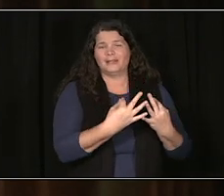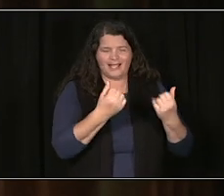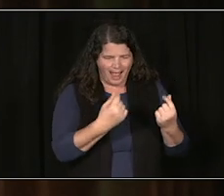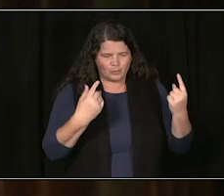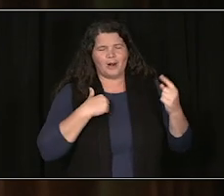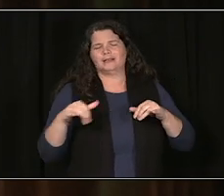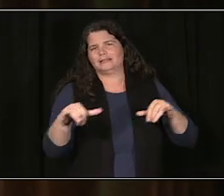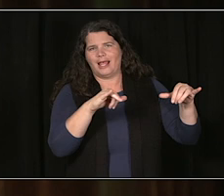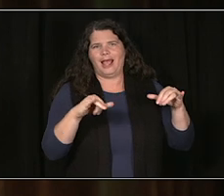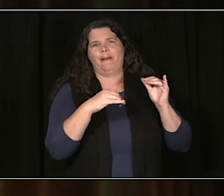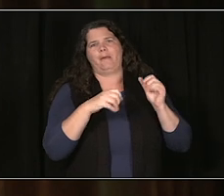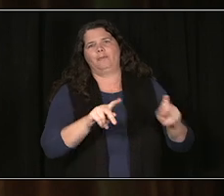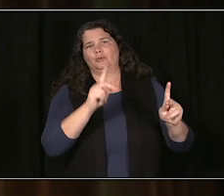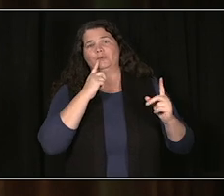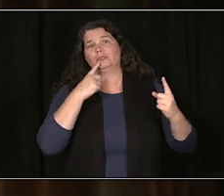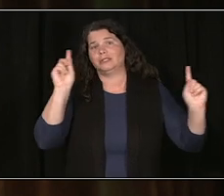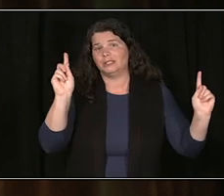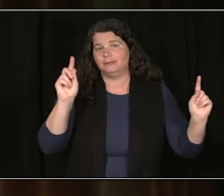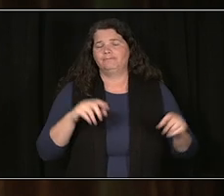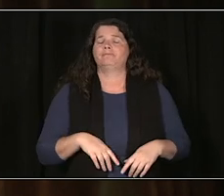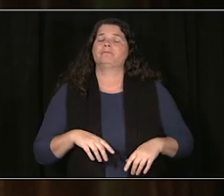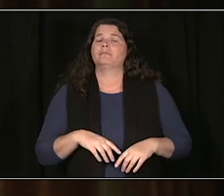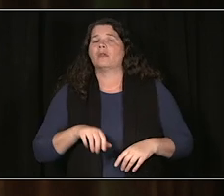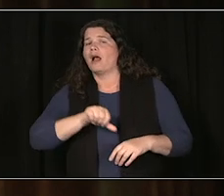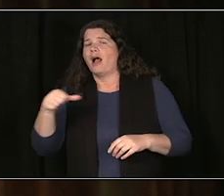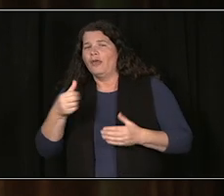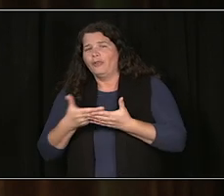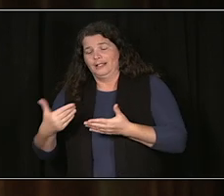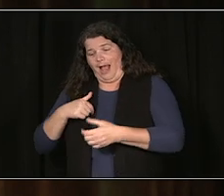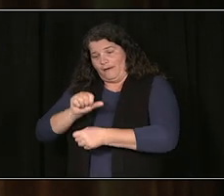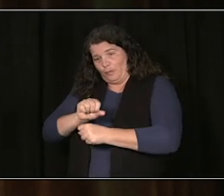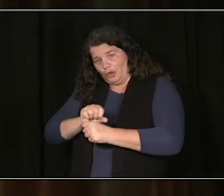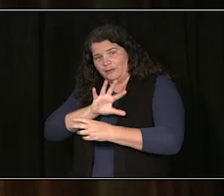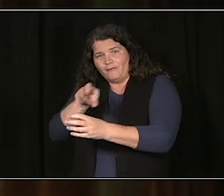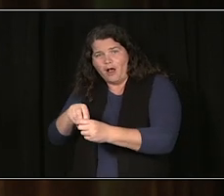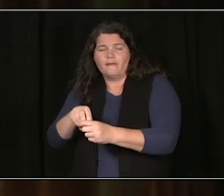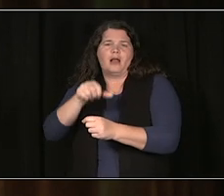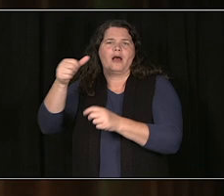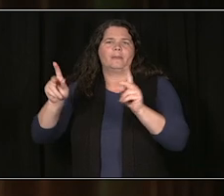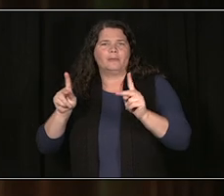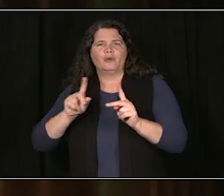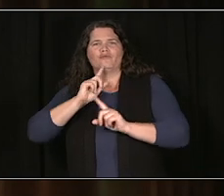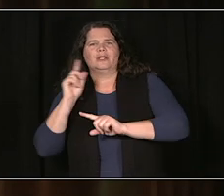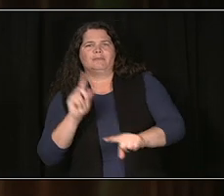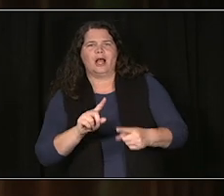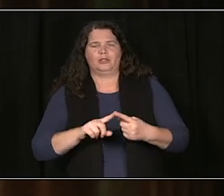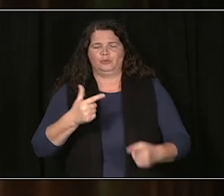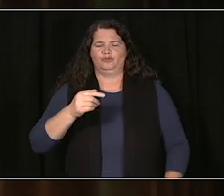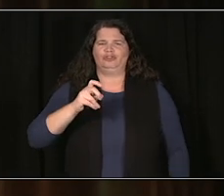succeed. And also something that I've worked on, as well as many in the administration, responding to gender-based